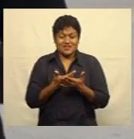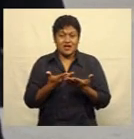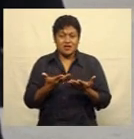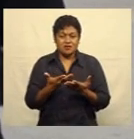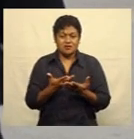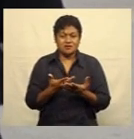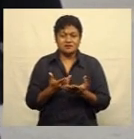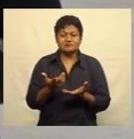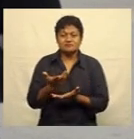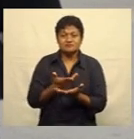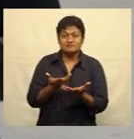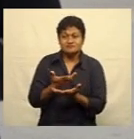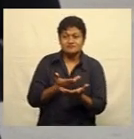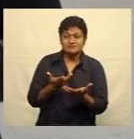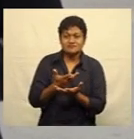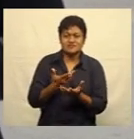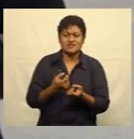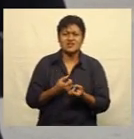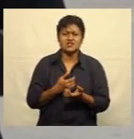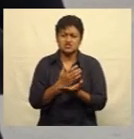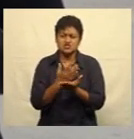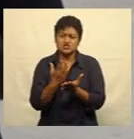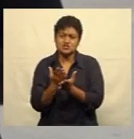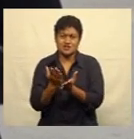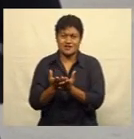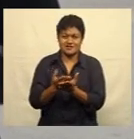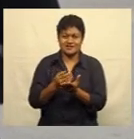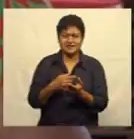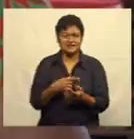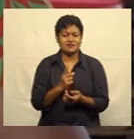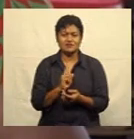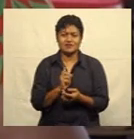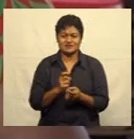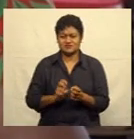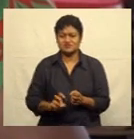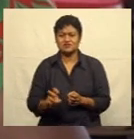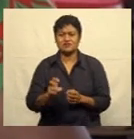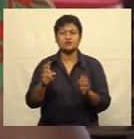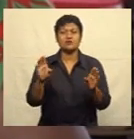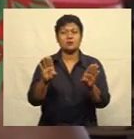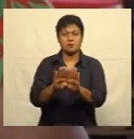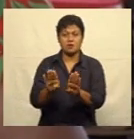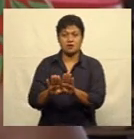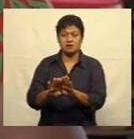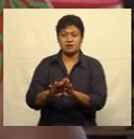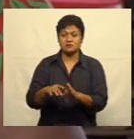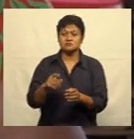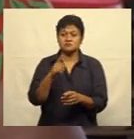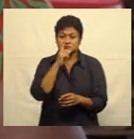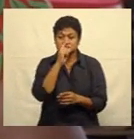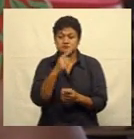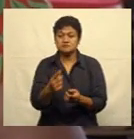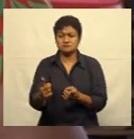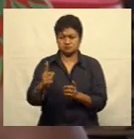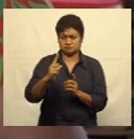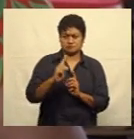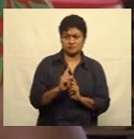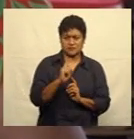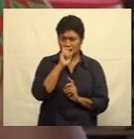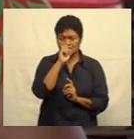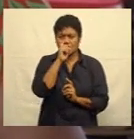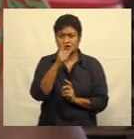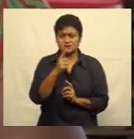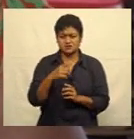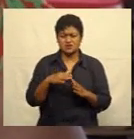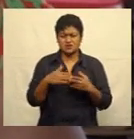get together and share the expenses of traveling to the border. The suppliers can't come here and even the things are very